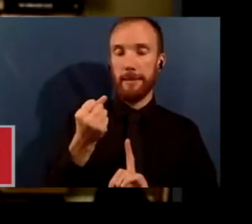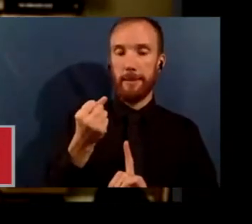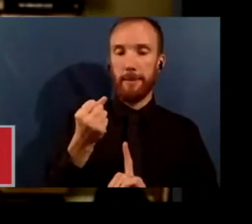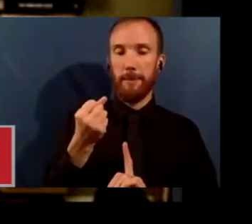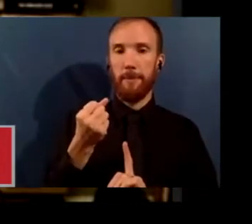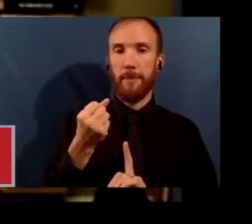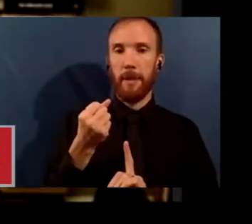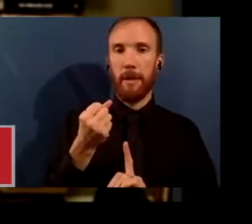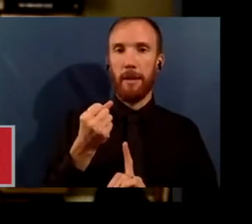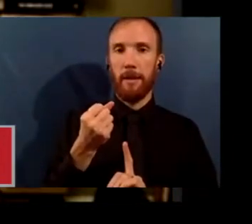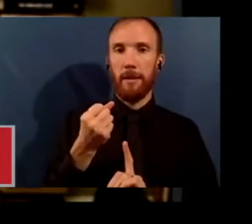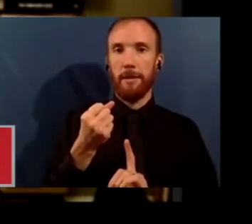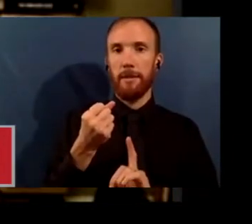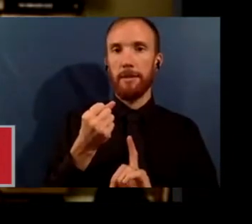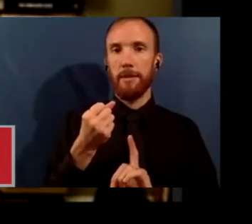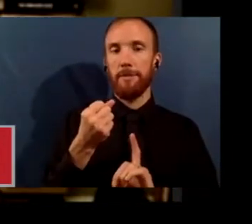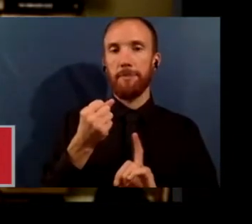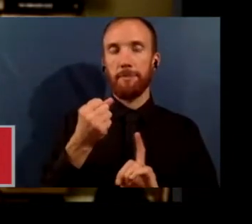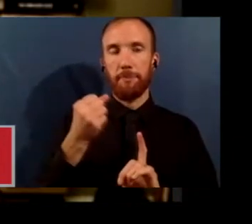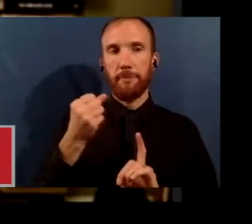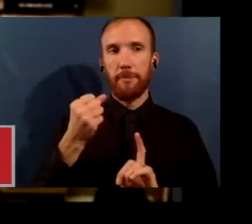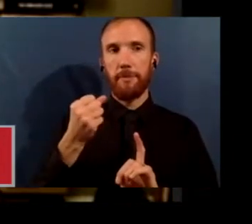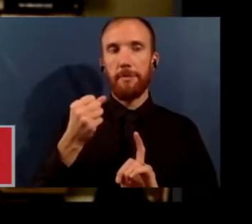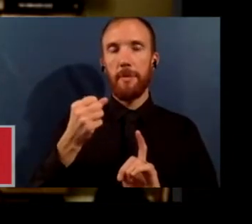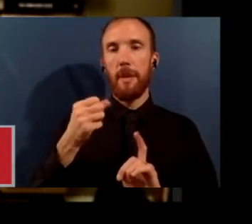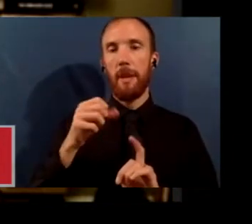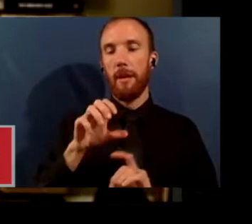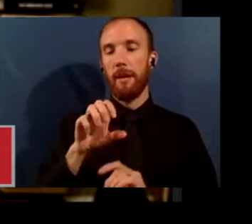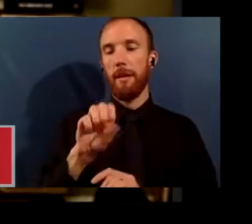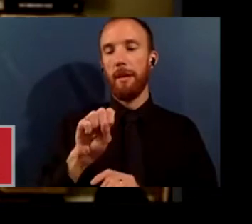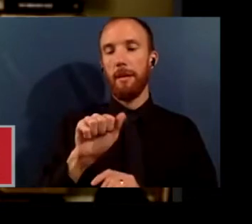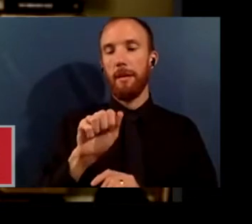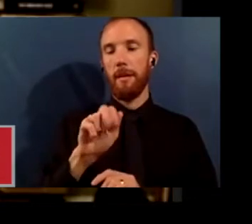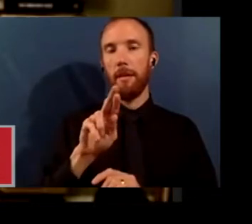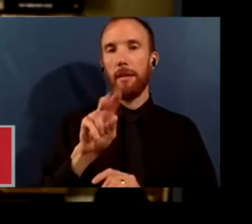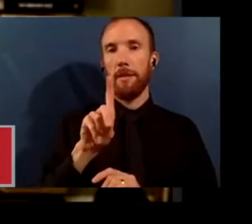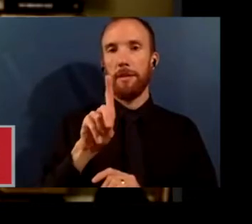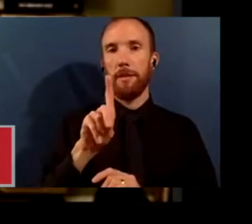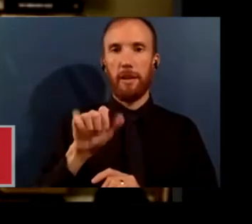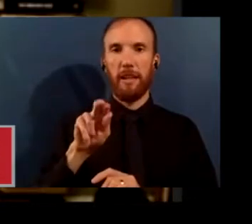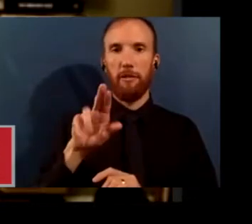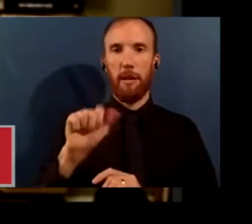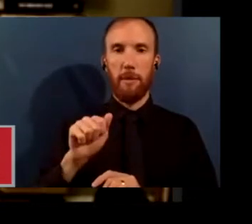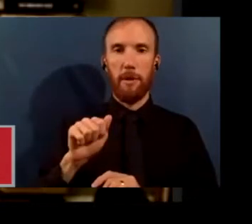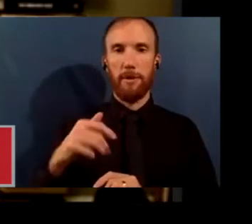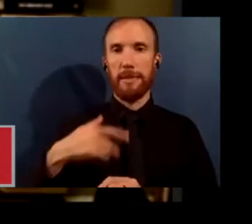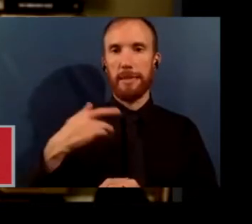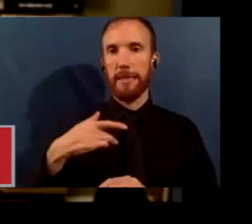Saudi Arabia, which was feeling greatly threatened by the rise of Nasserism,